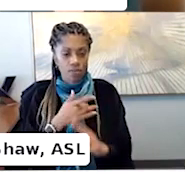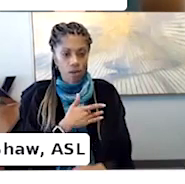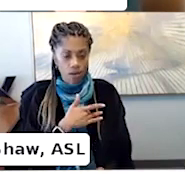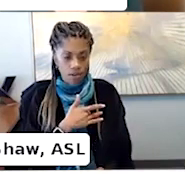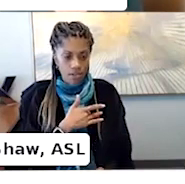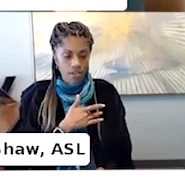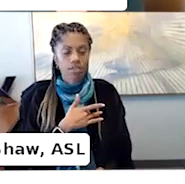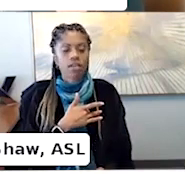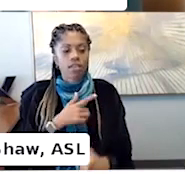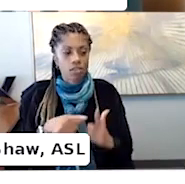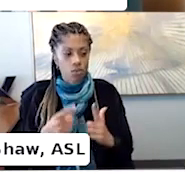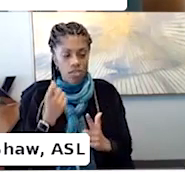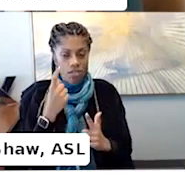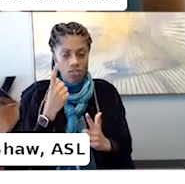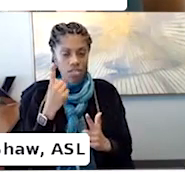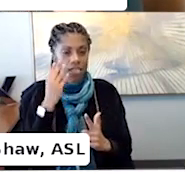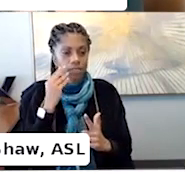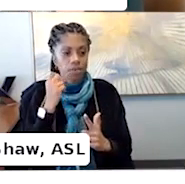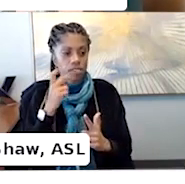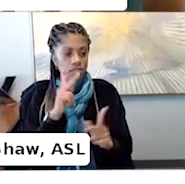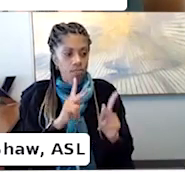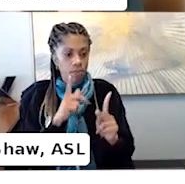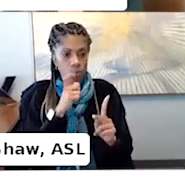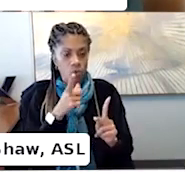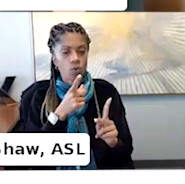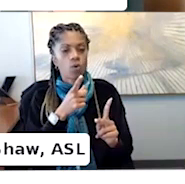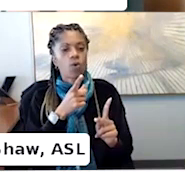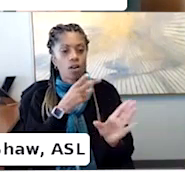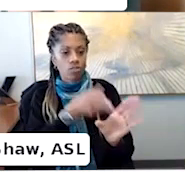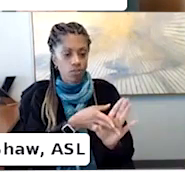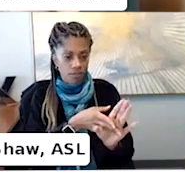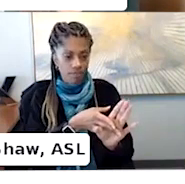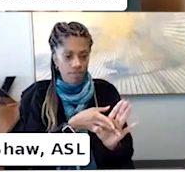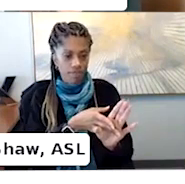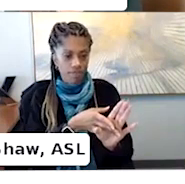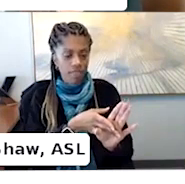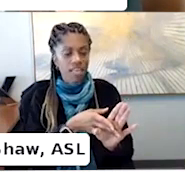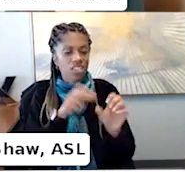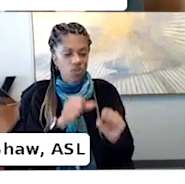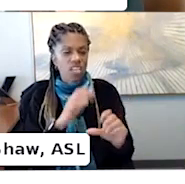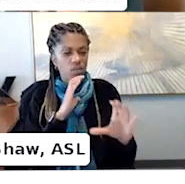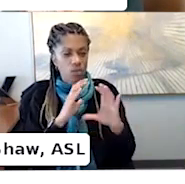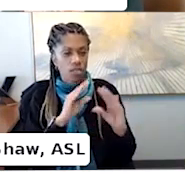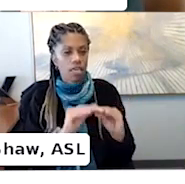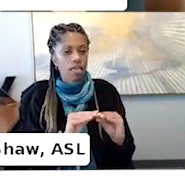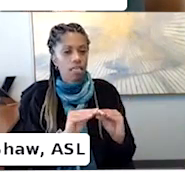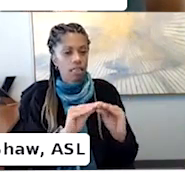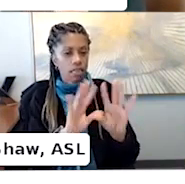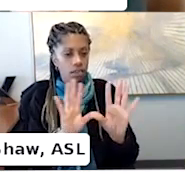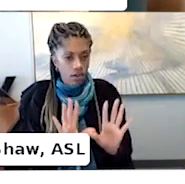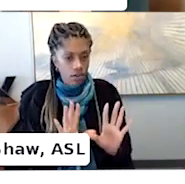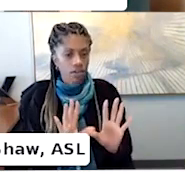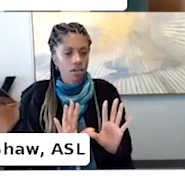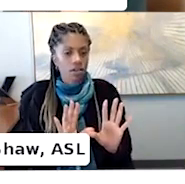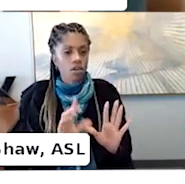sharing experience is like, the more that your participants will be able to, because you've been able to communicate really clearly to them what it